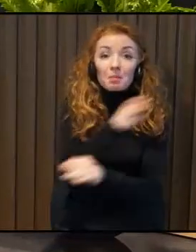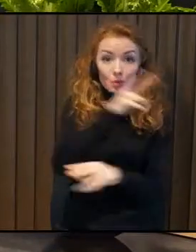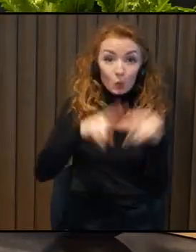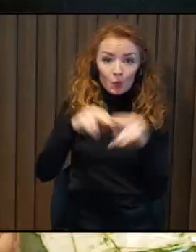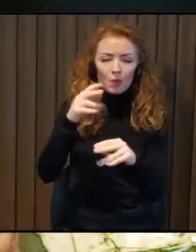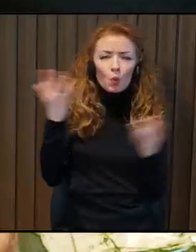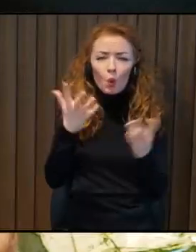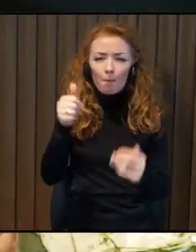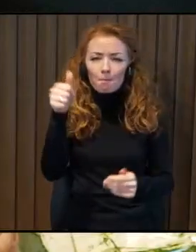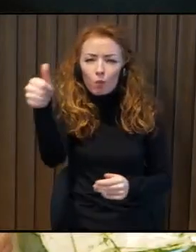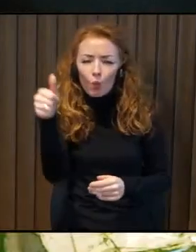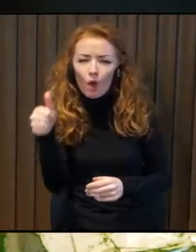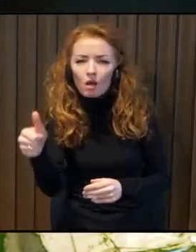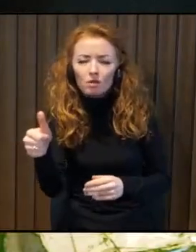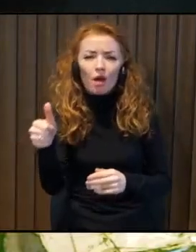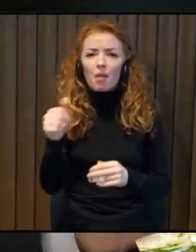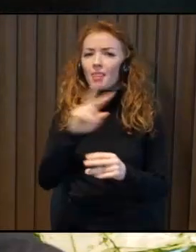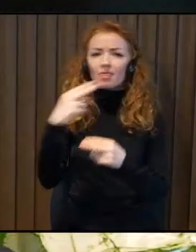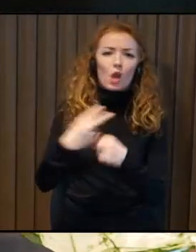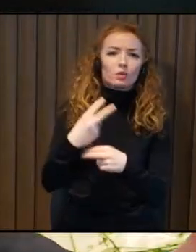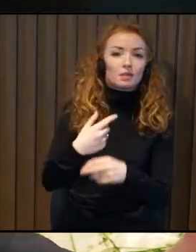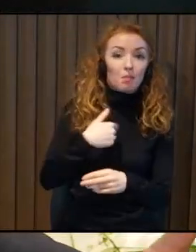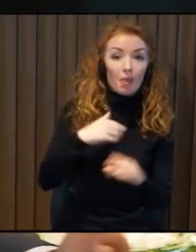think already about a button,